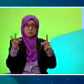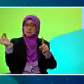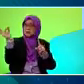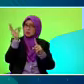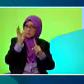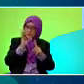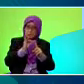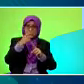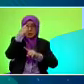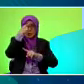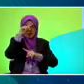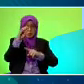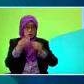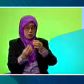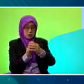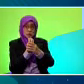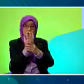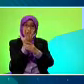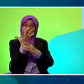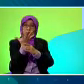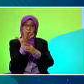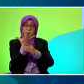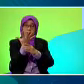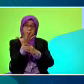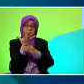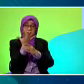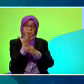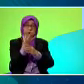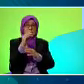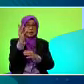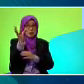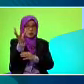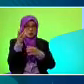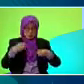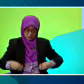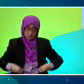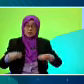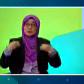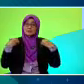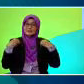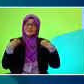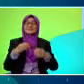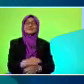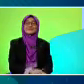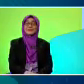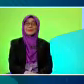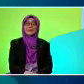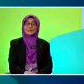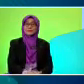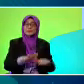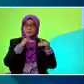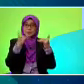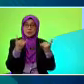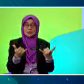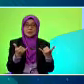the most suitable temperature for microorganisms growth. Okay, thank you so much, Mia. Okay, now